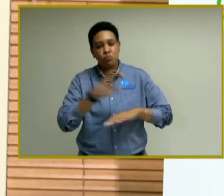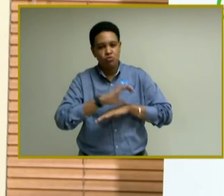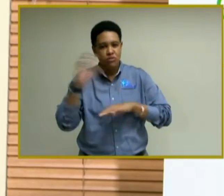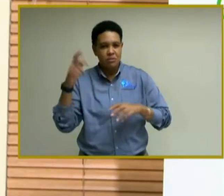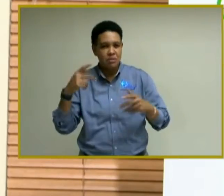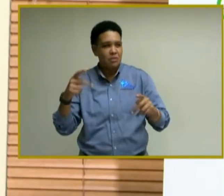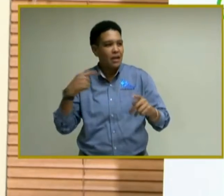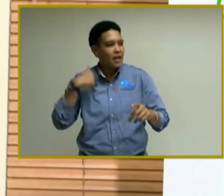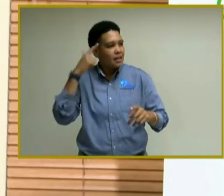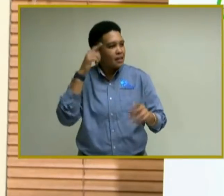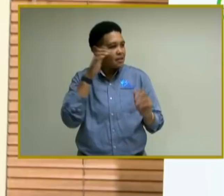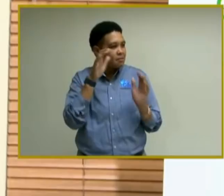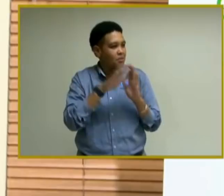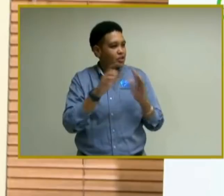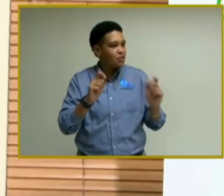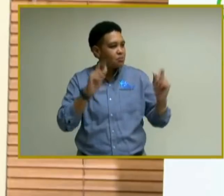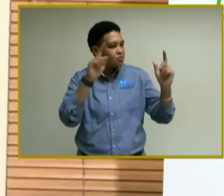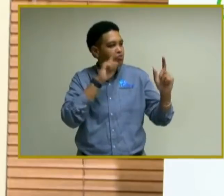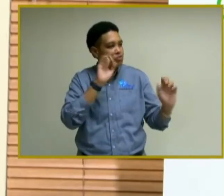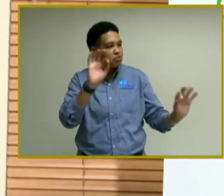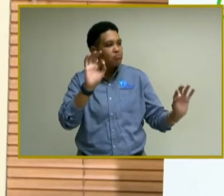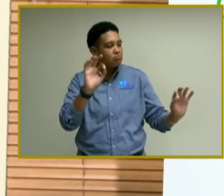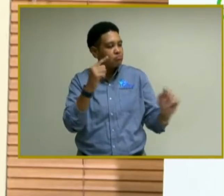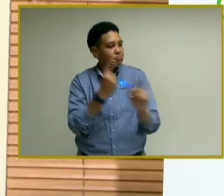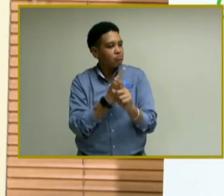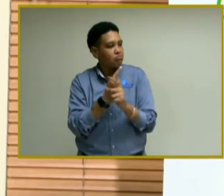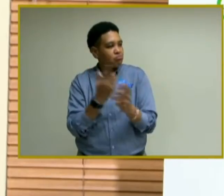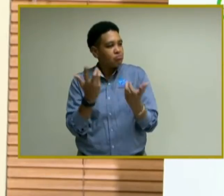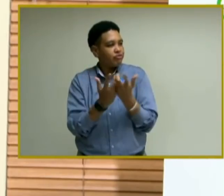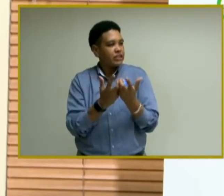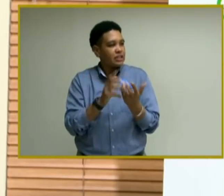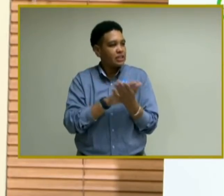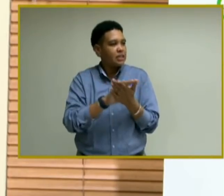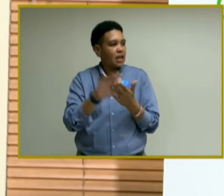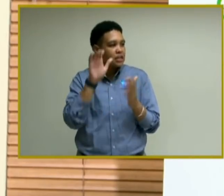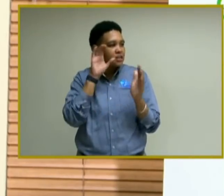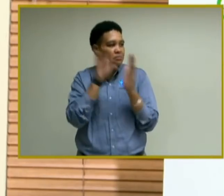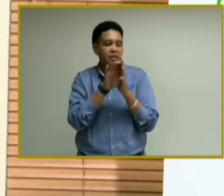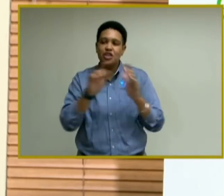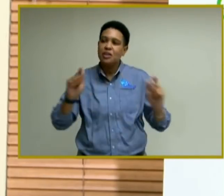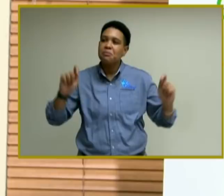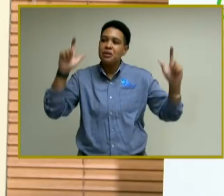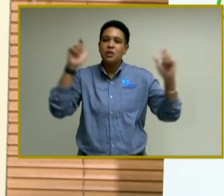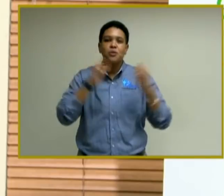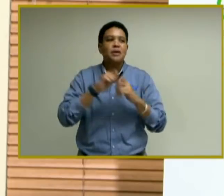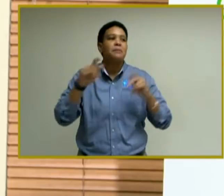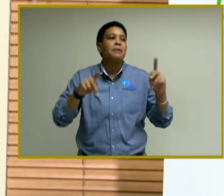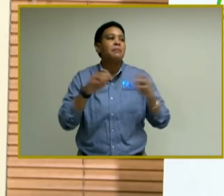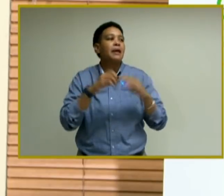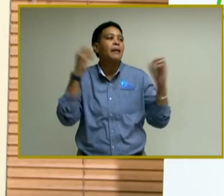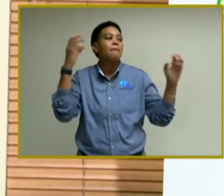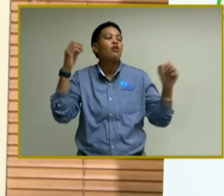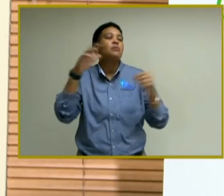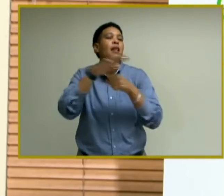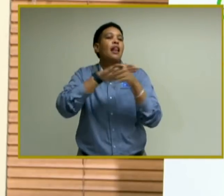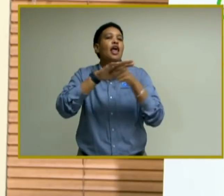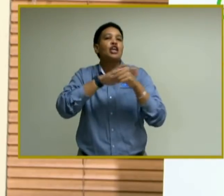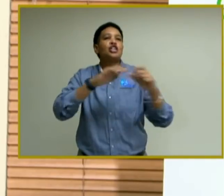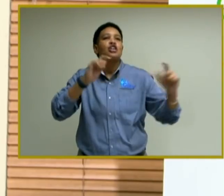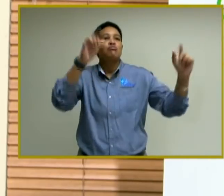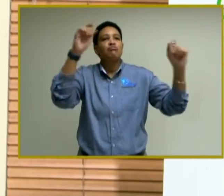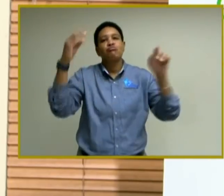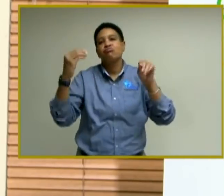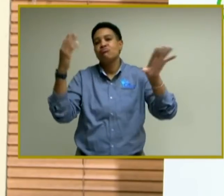that picture that you put up there, Dr. Spence, was quite a nice picture on a big screen with persons in multiple jurisdictions. And in